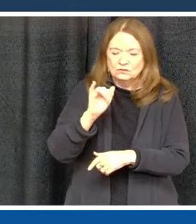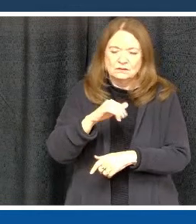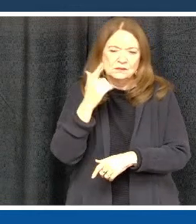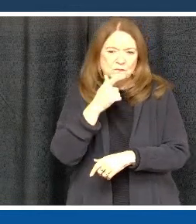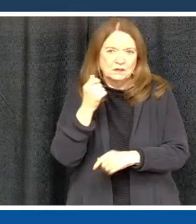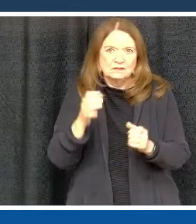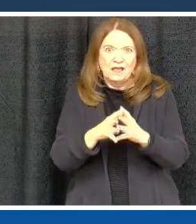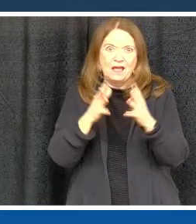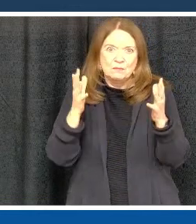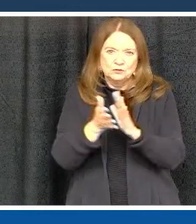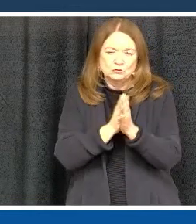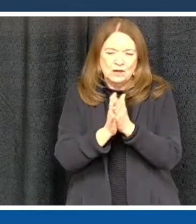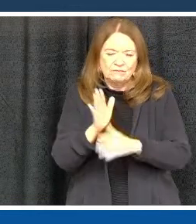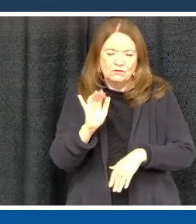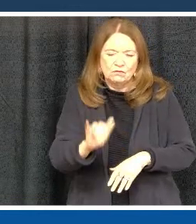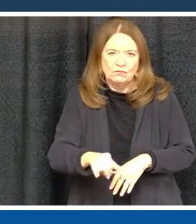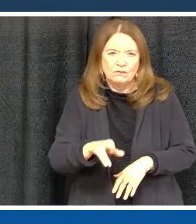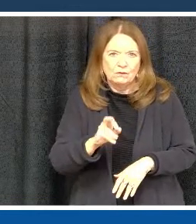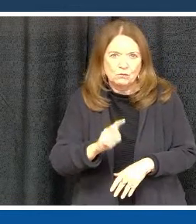road.